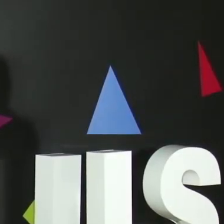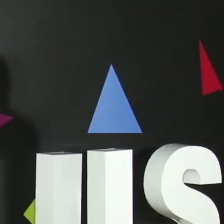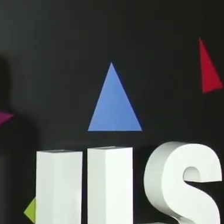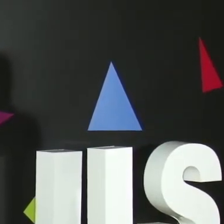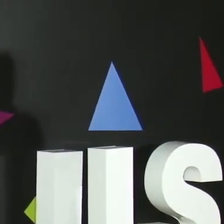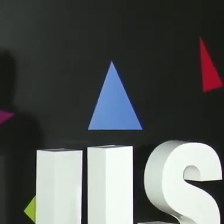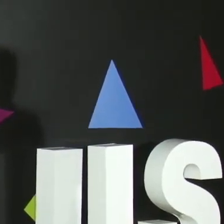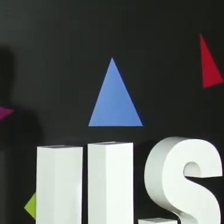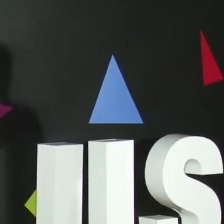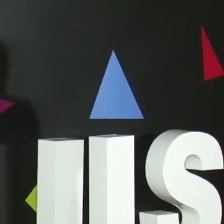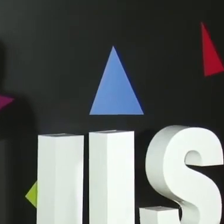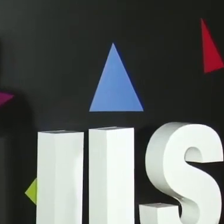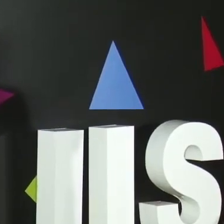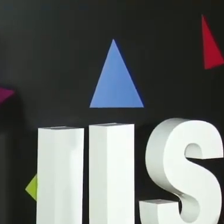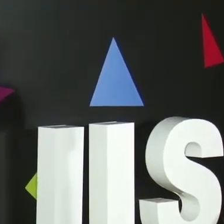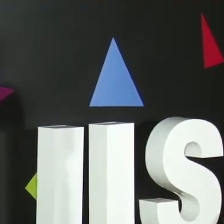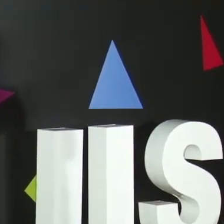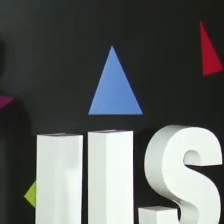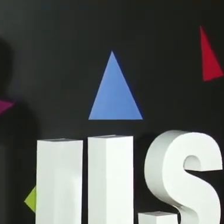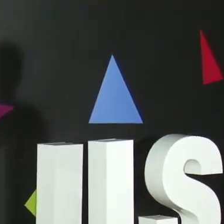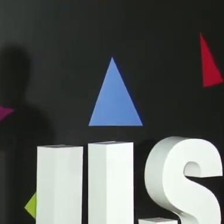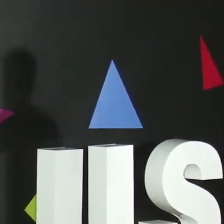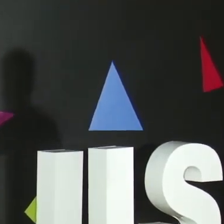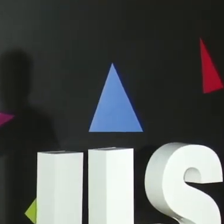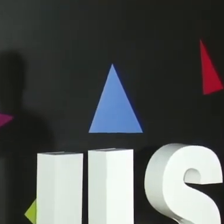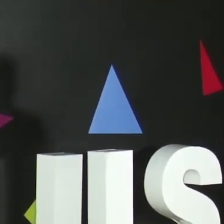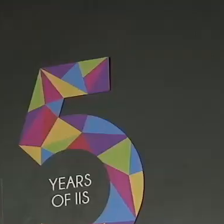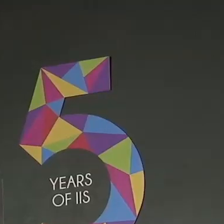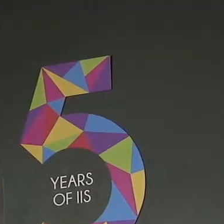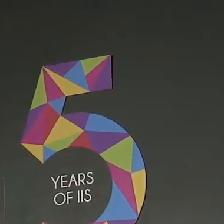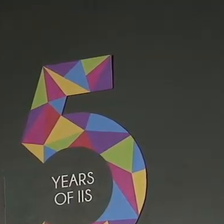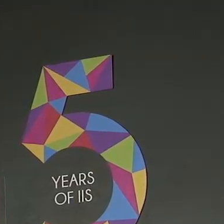Inclusion Summit 2016. How's everyone doing?